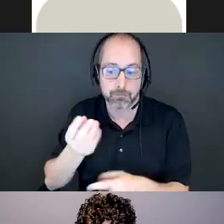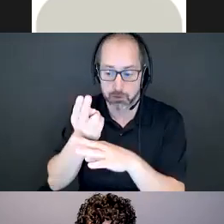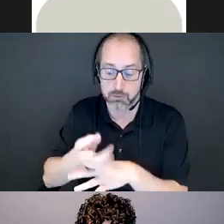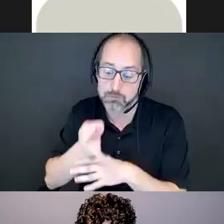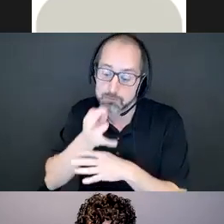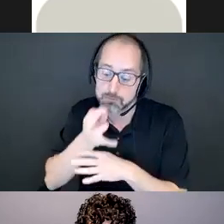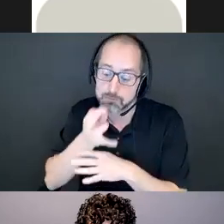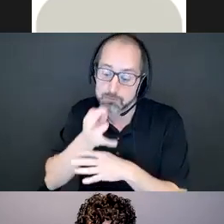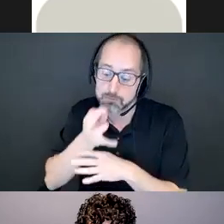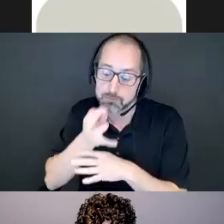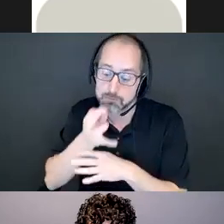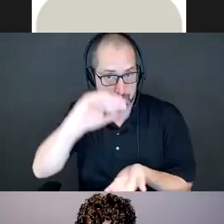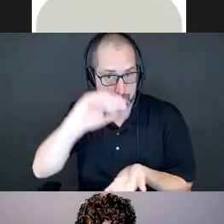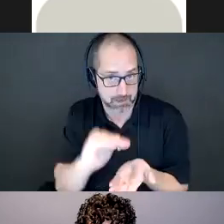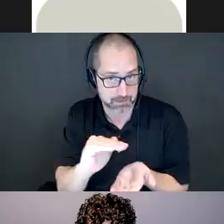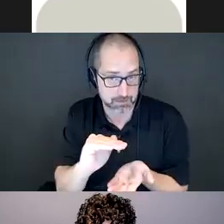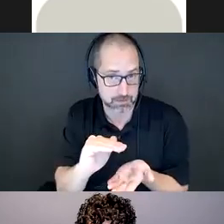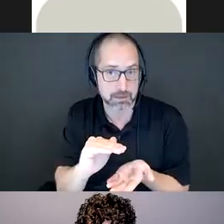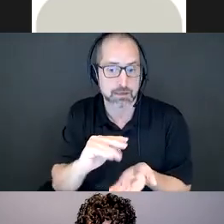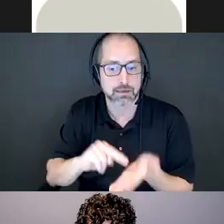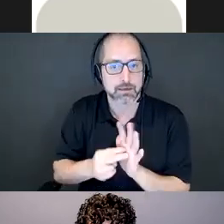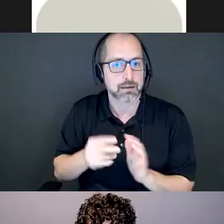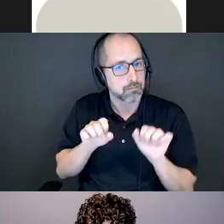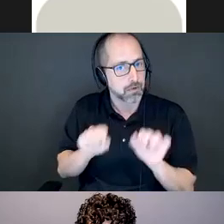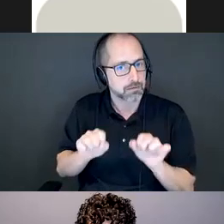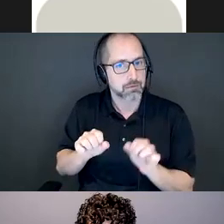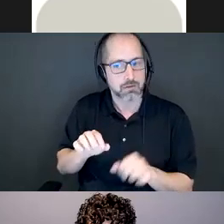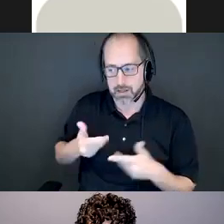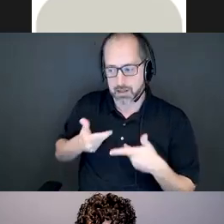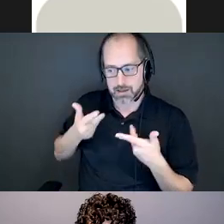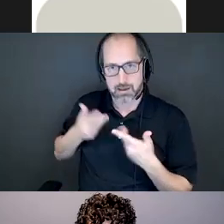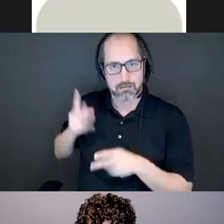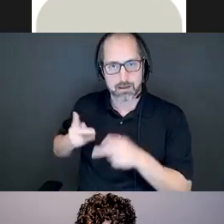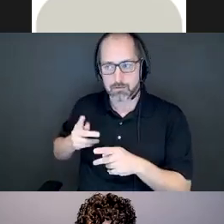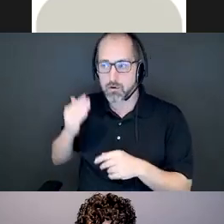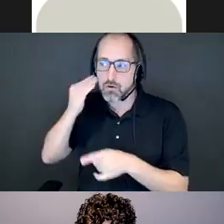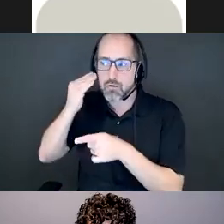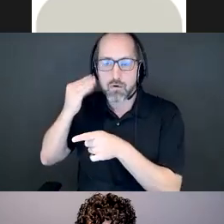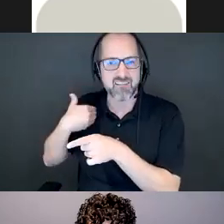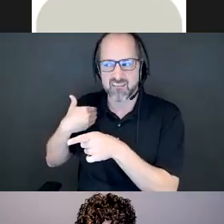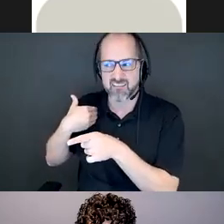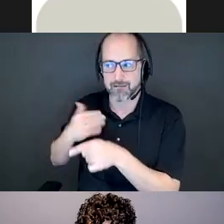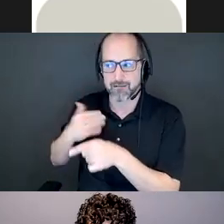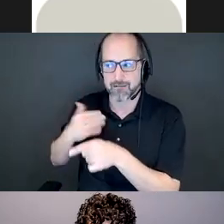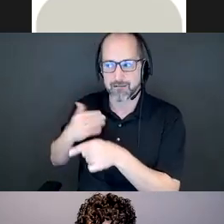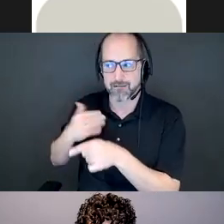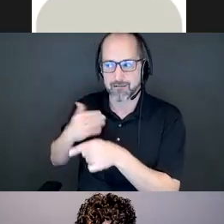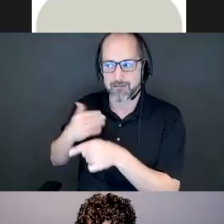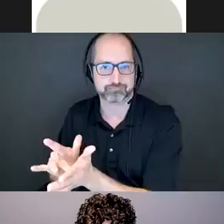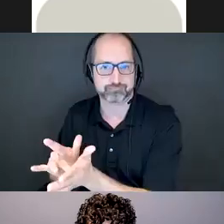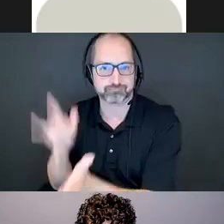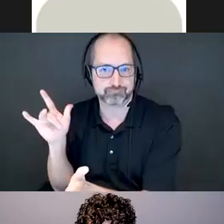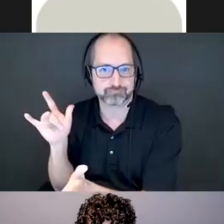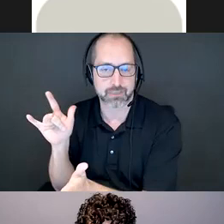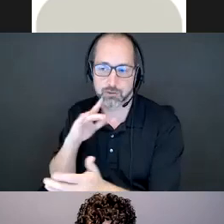there's a risk also of young people coming in or other people accessing the supply. So we always suggest that older adults keep it locked